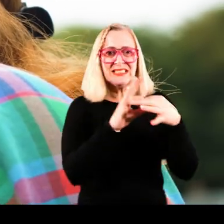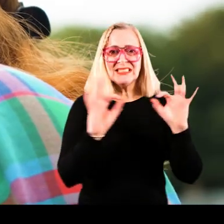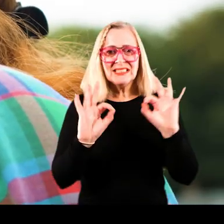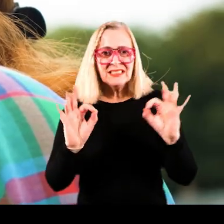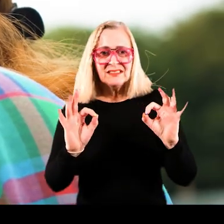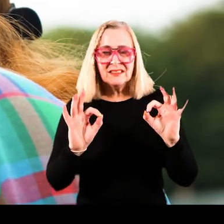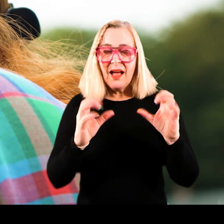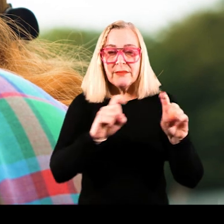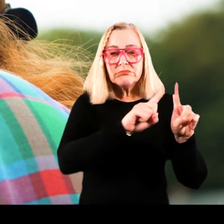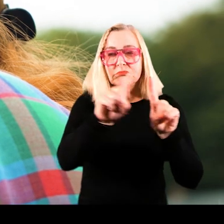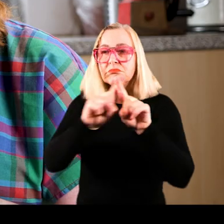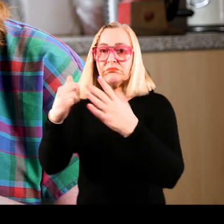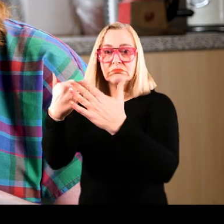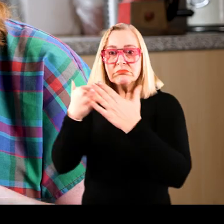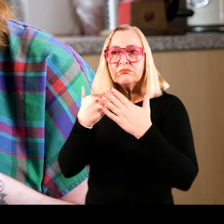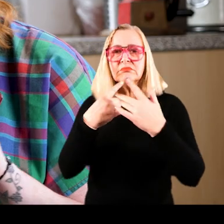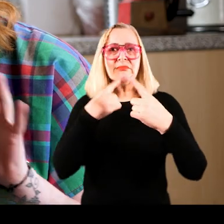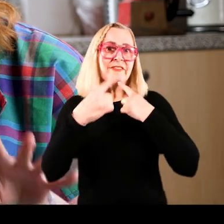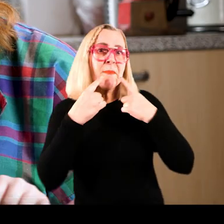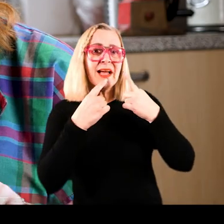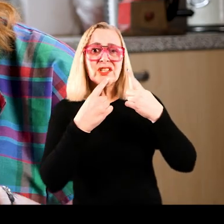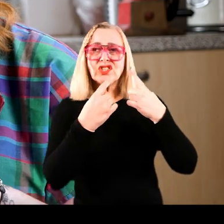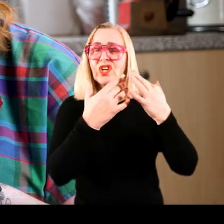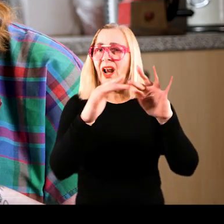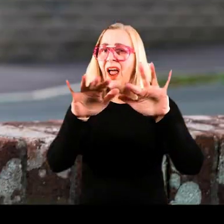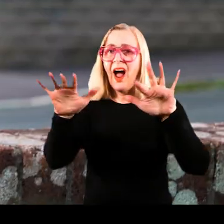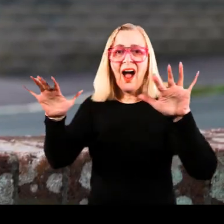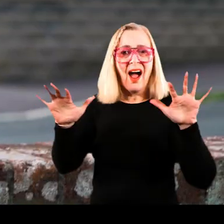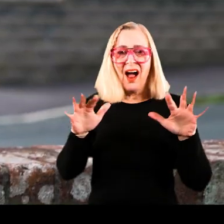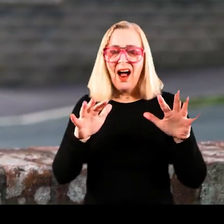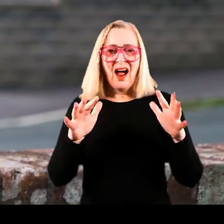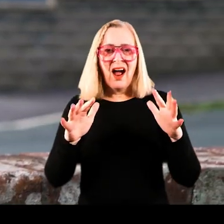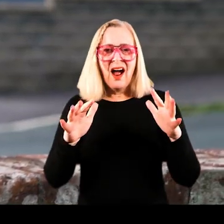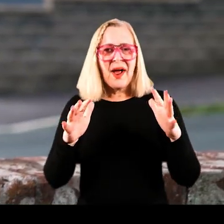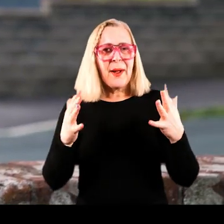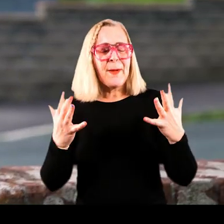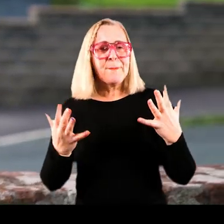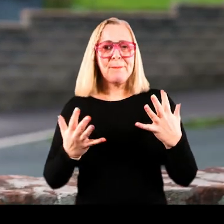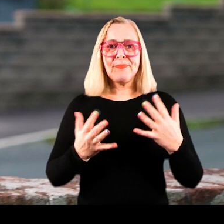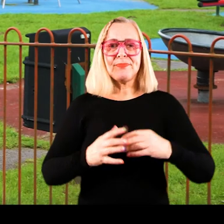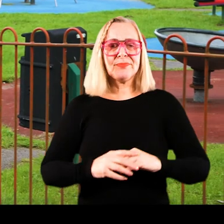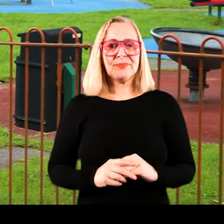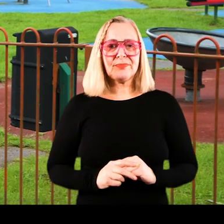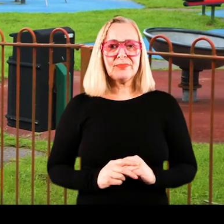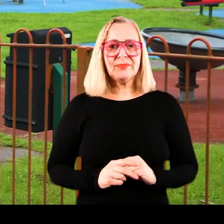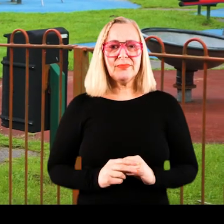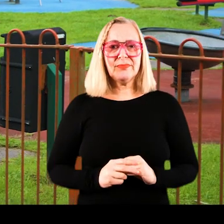There are various sources of support, information.